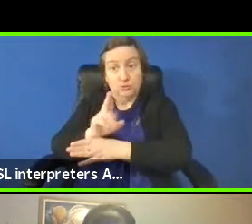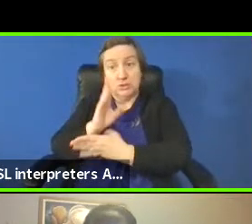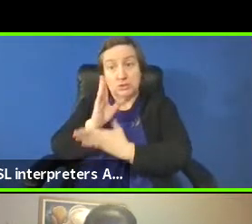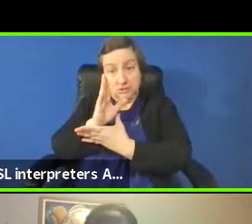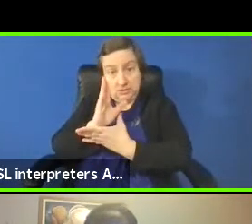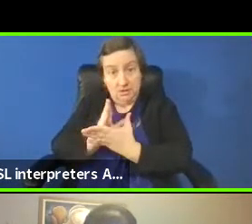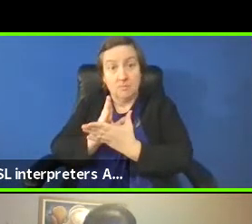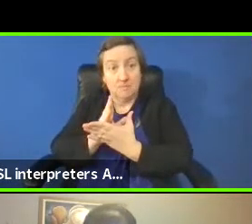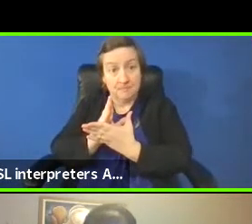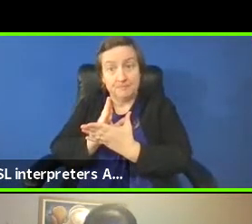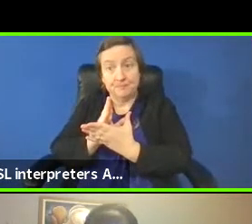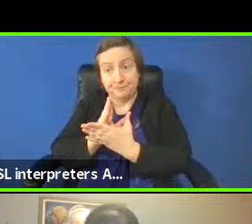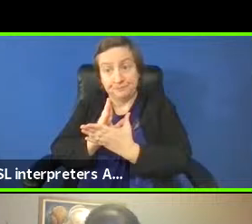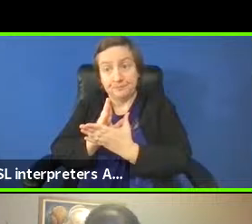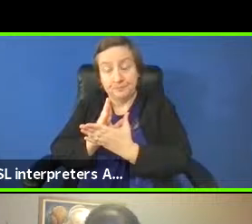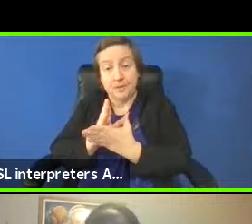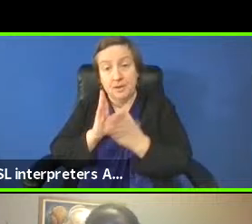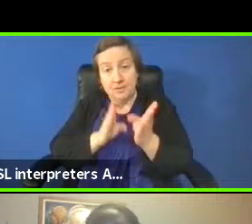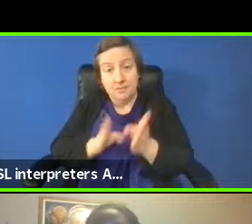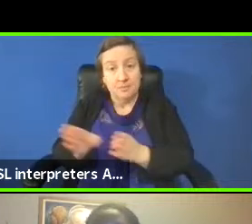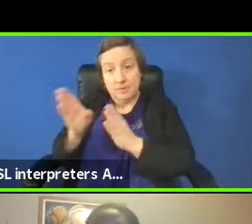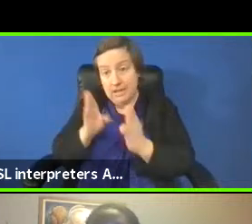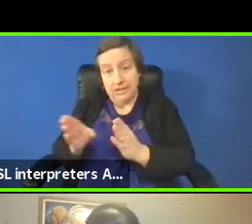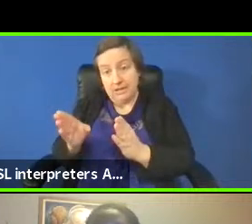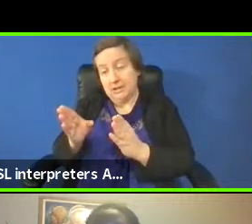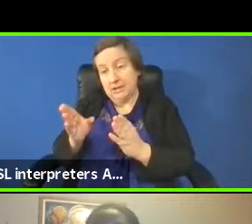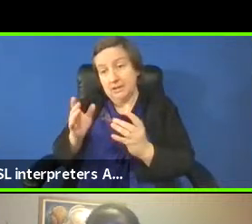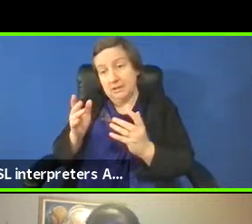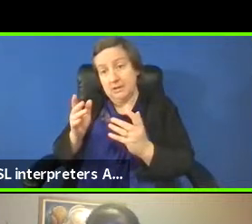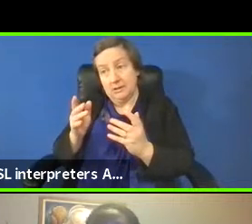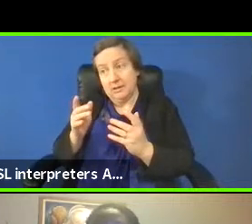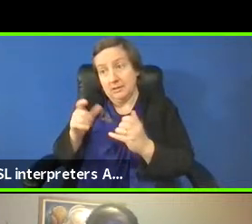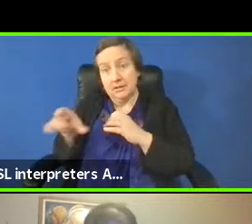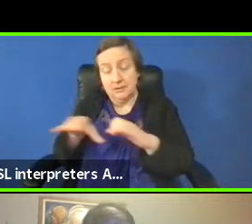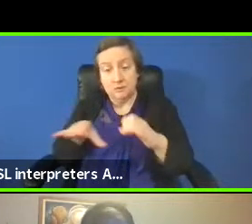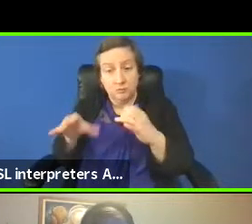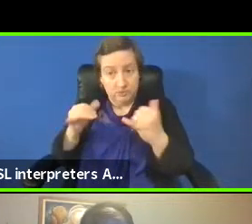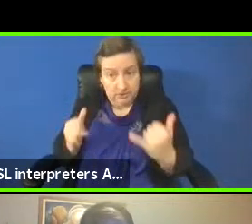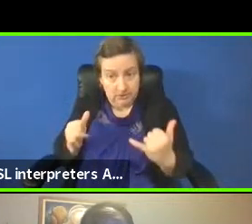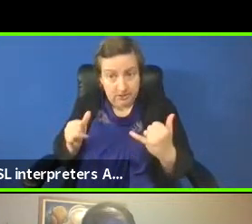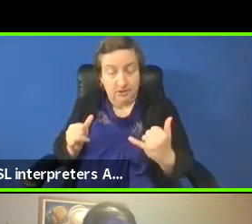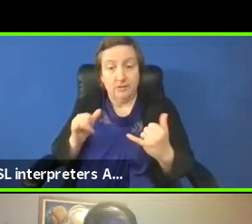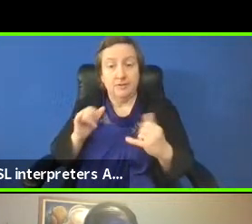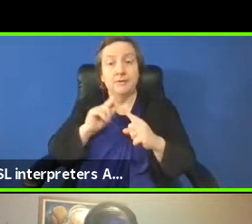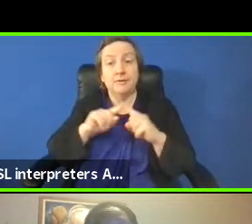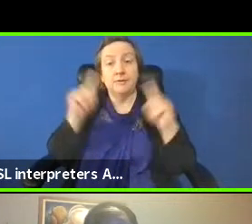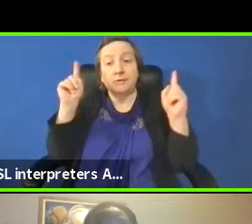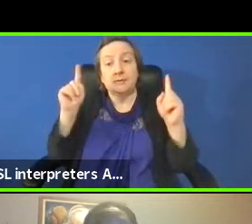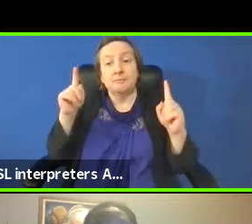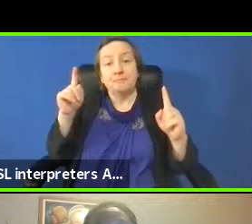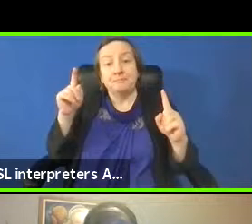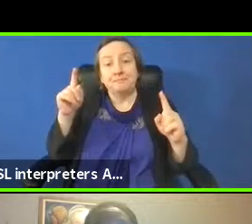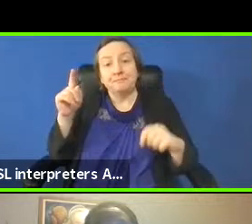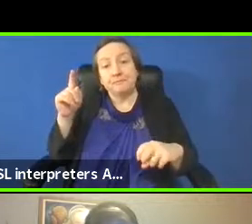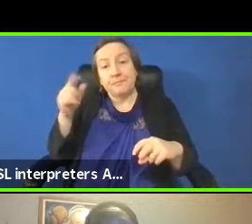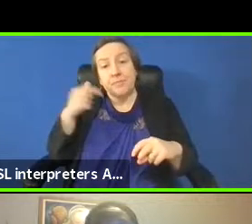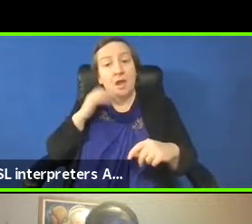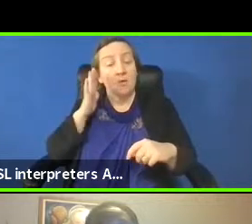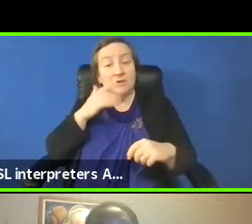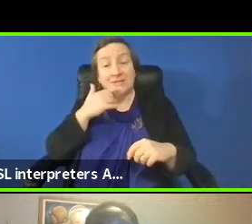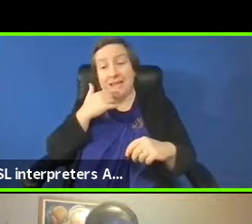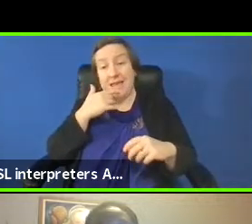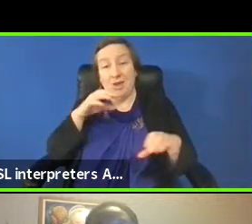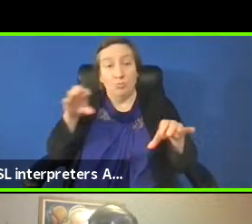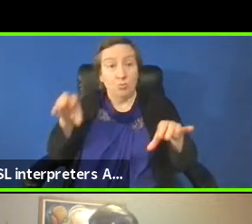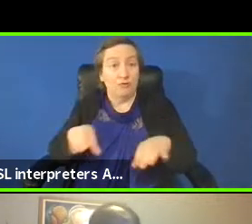the planning that's taking place. But I will say that performance